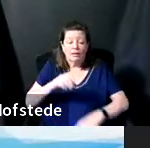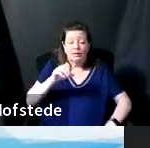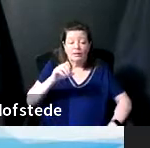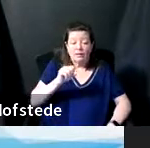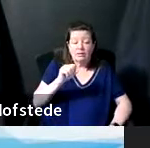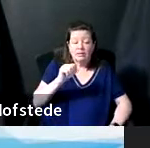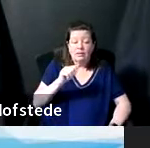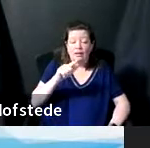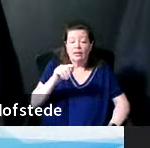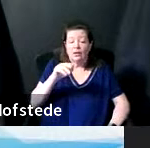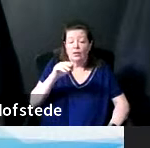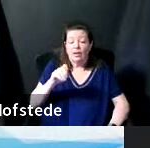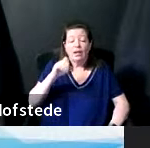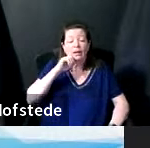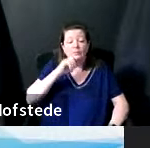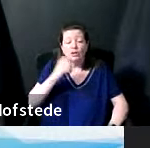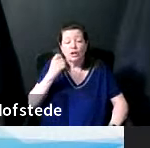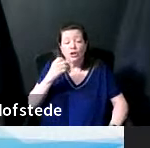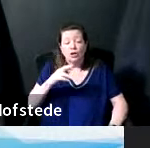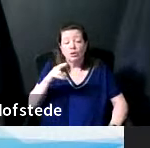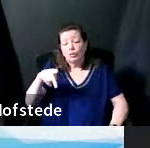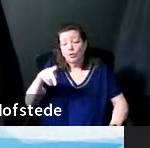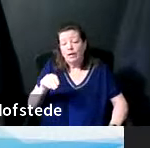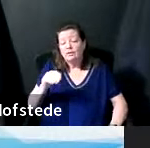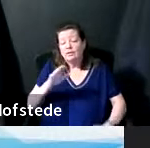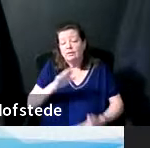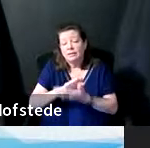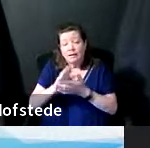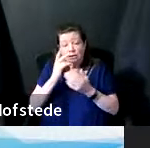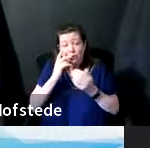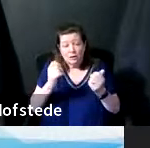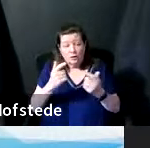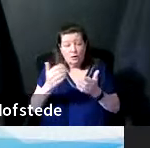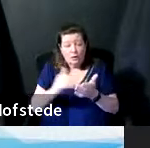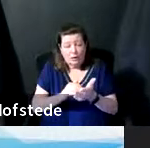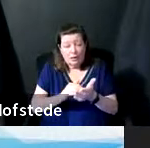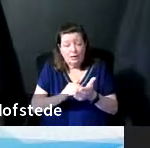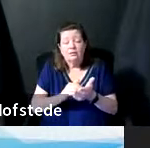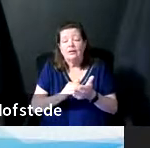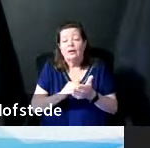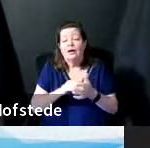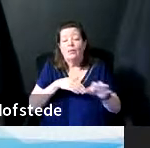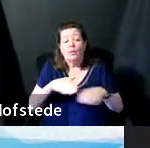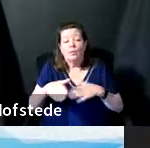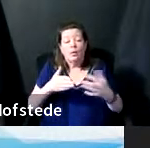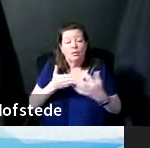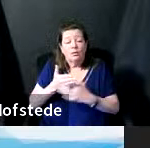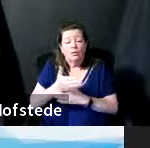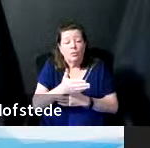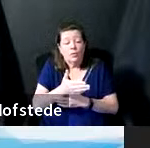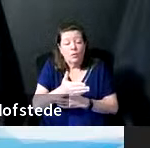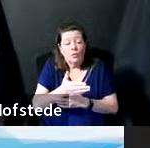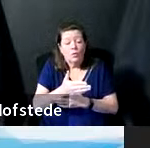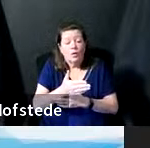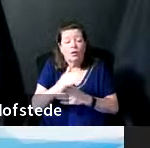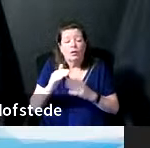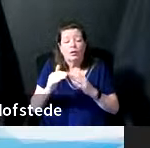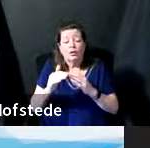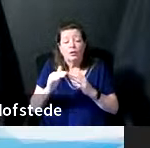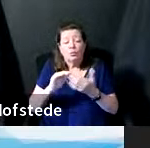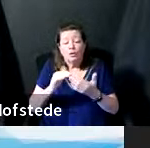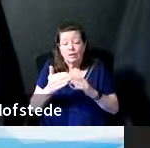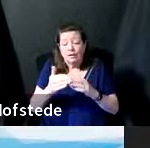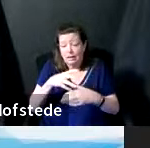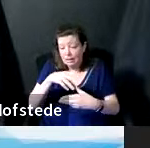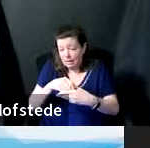she, her pronouns. It's nice to see you all again. I'm going to walk you through our community engagement update, but I will have some